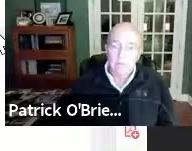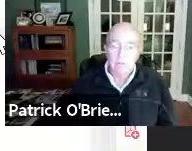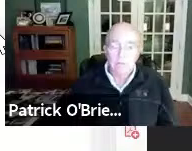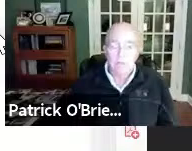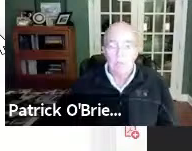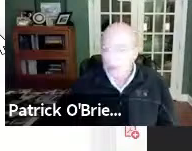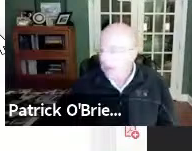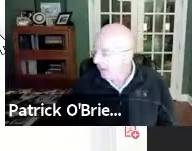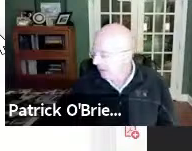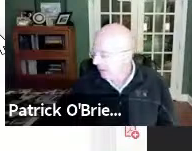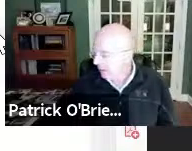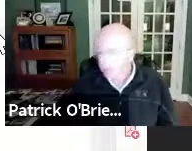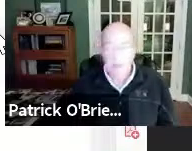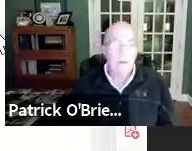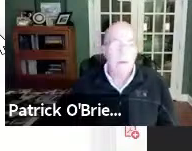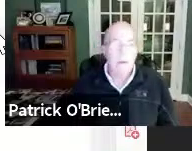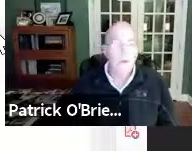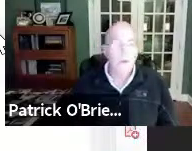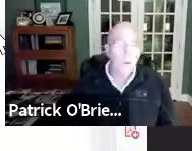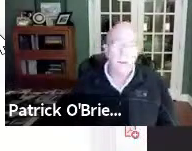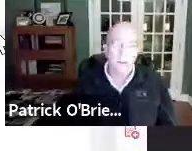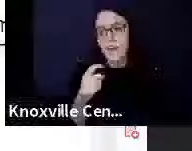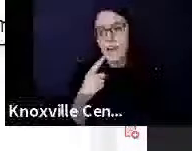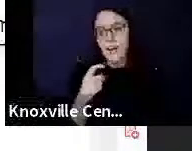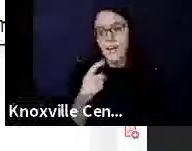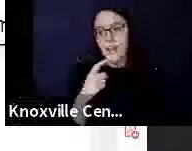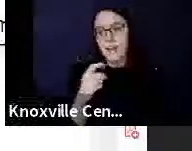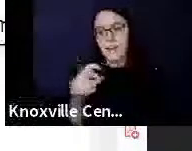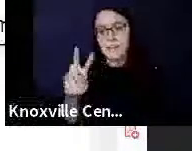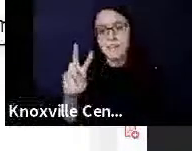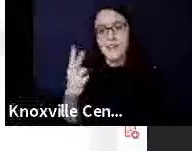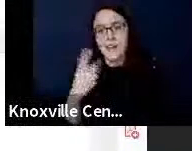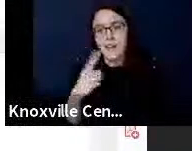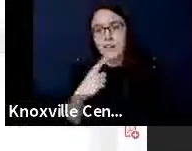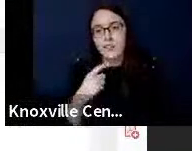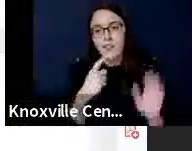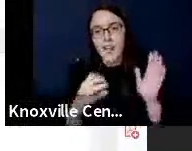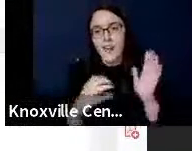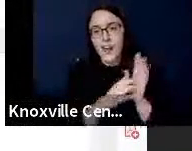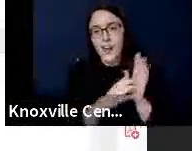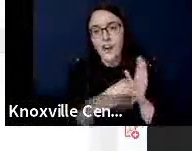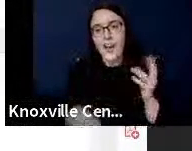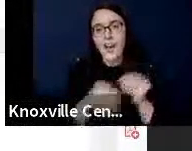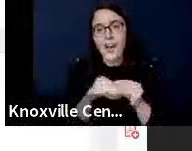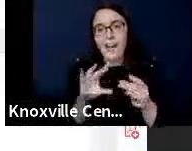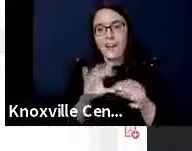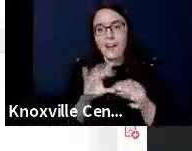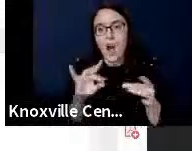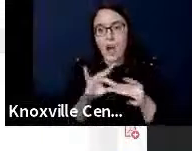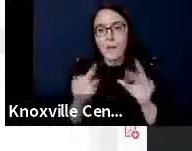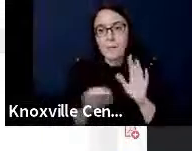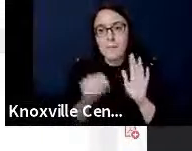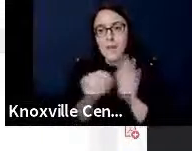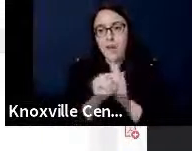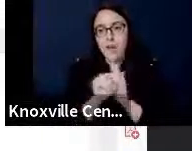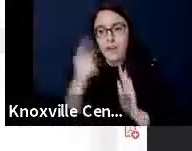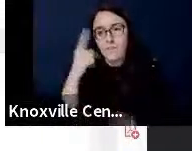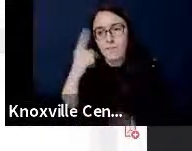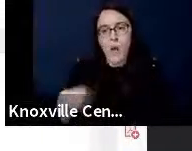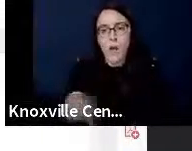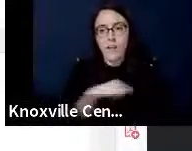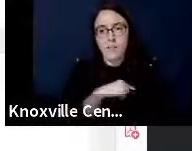Again, may not be used, but I think it may be worthwhile to say somebody's name. That's a good question.